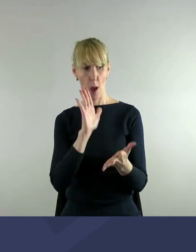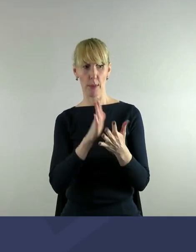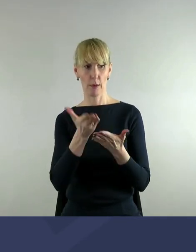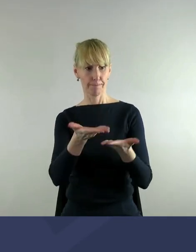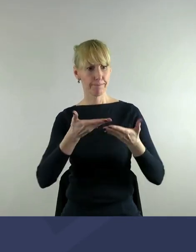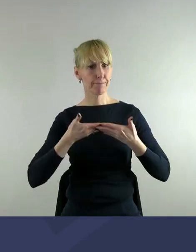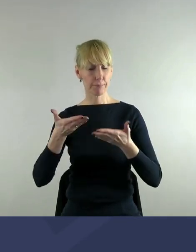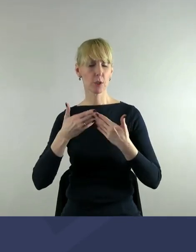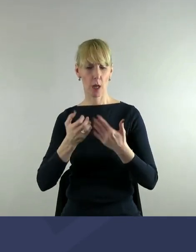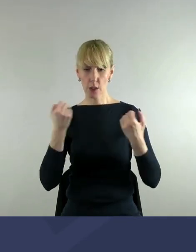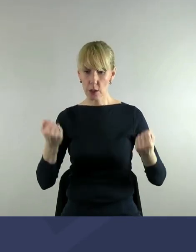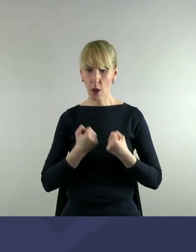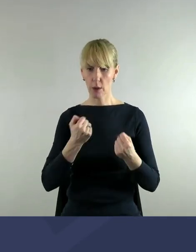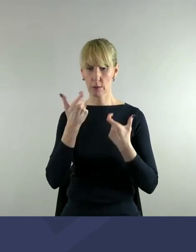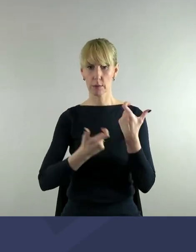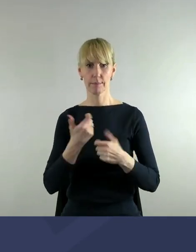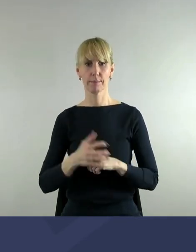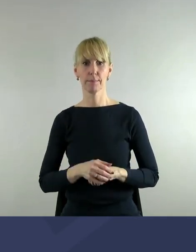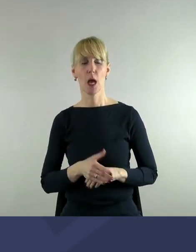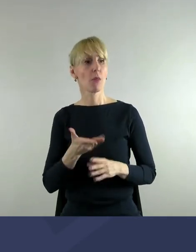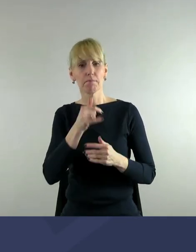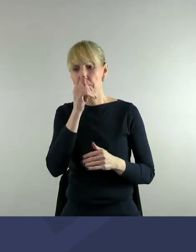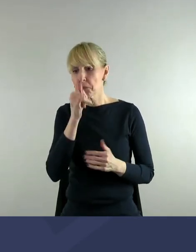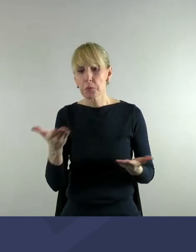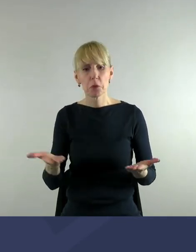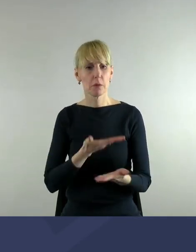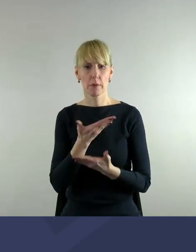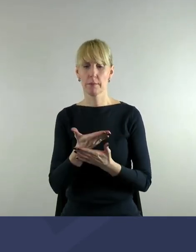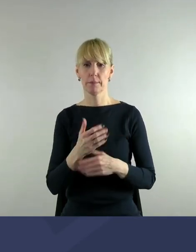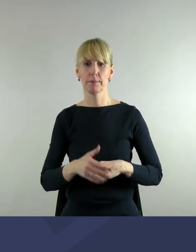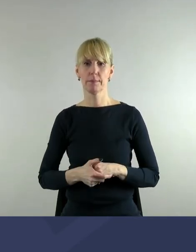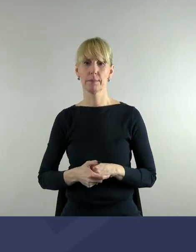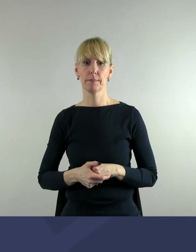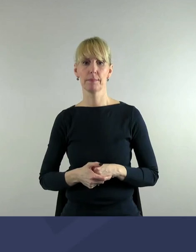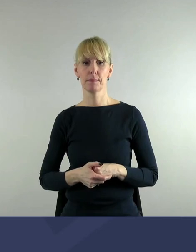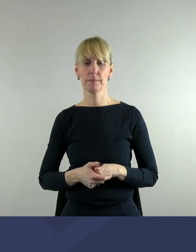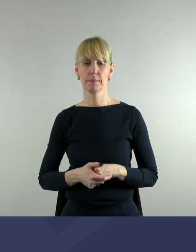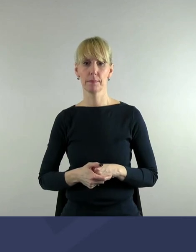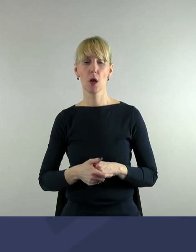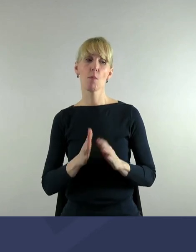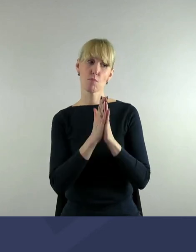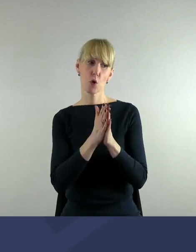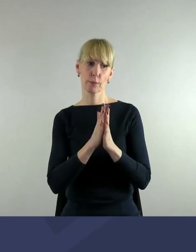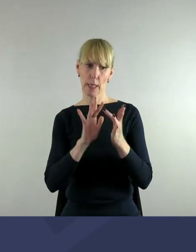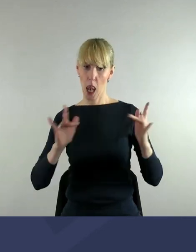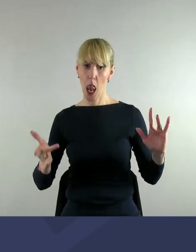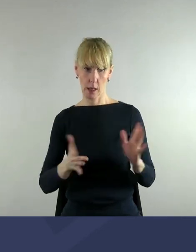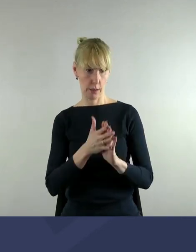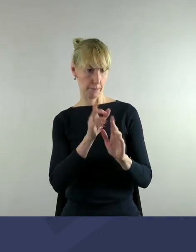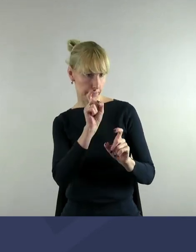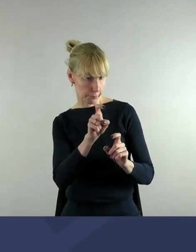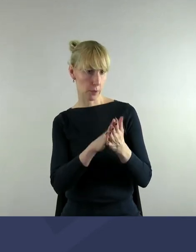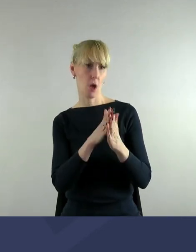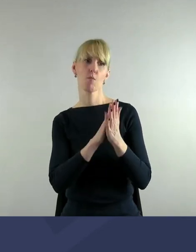we really are keen on your opinions. We try to improve our activities, and this is important. This is impossible without your feedback.